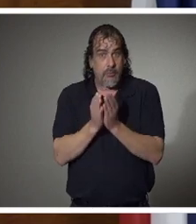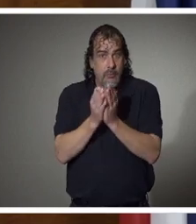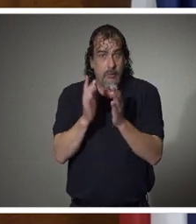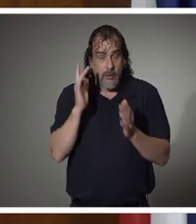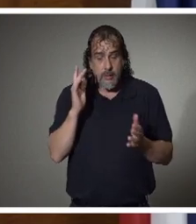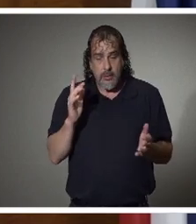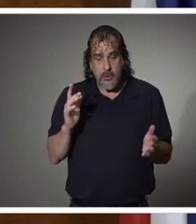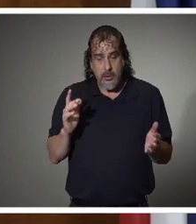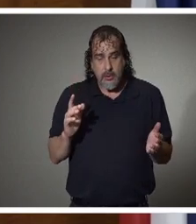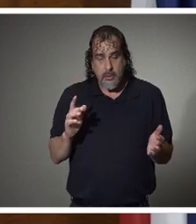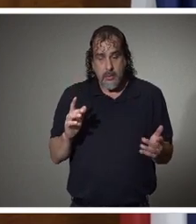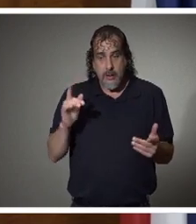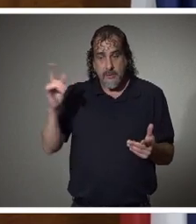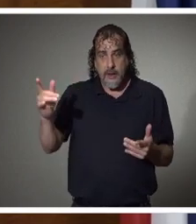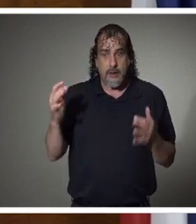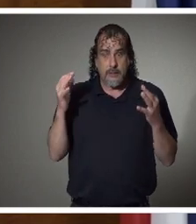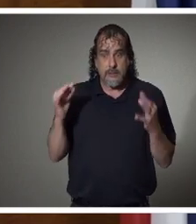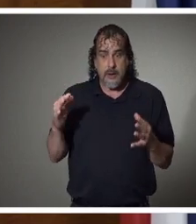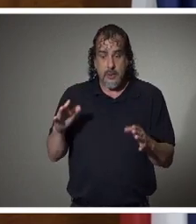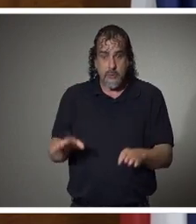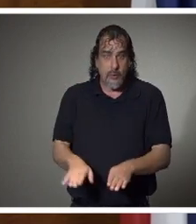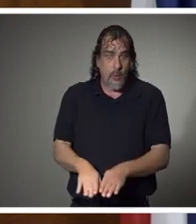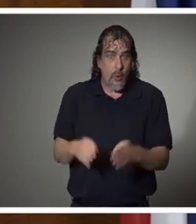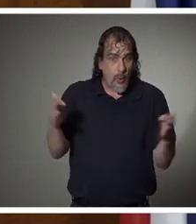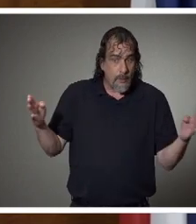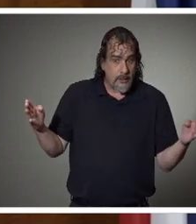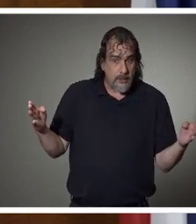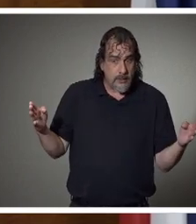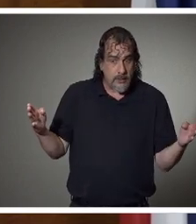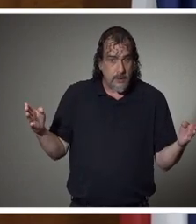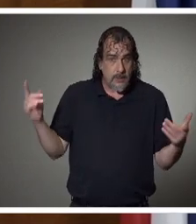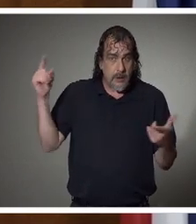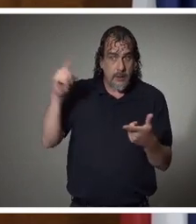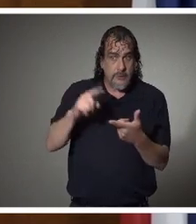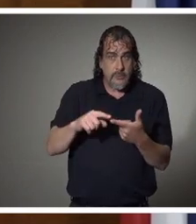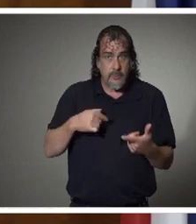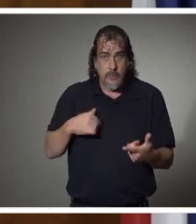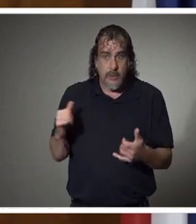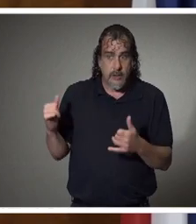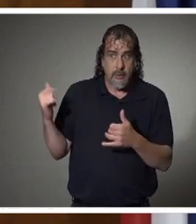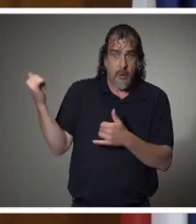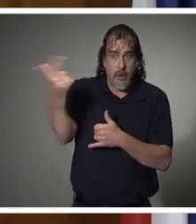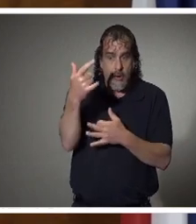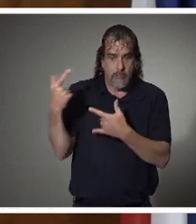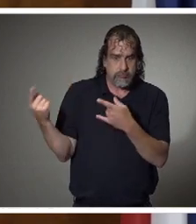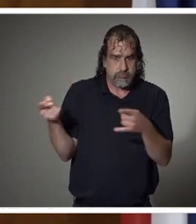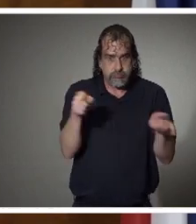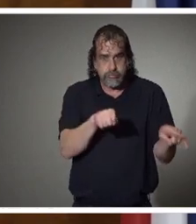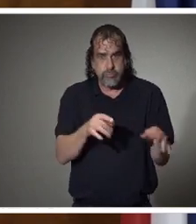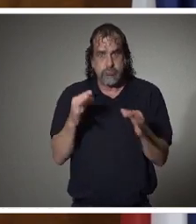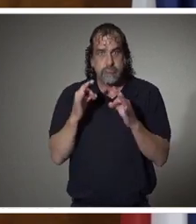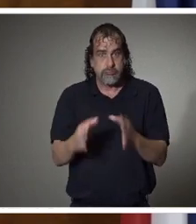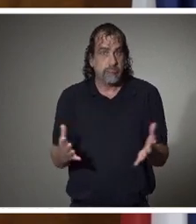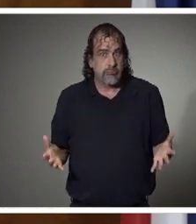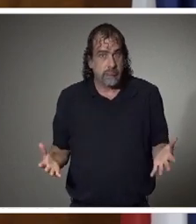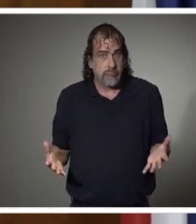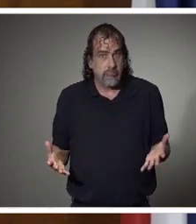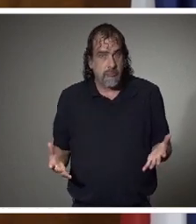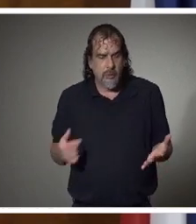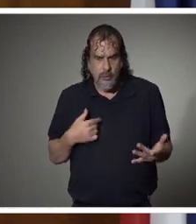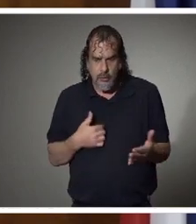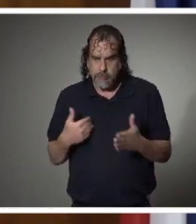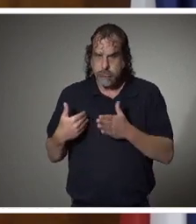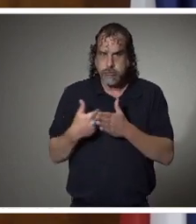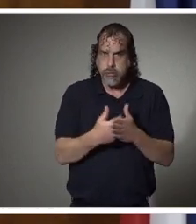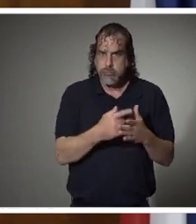to me if the Gaming Commission decided to reopen the casinos until we were all on the same page and in agreement. We have worked very closely